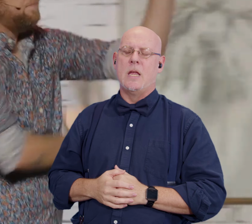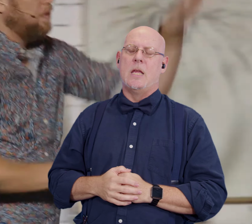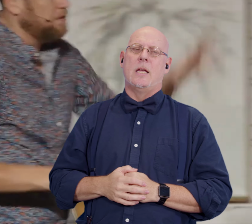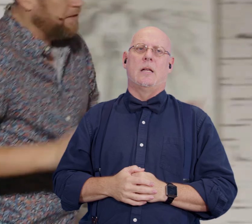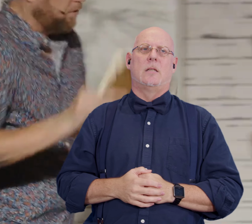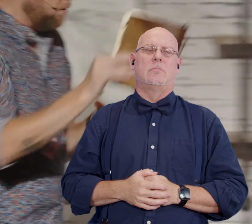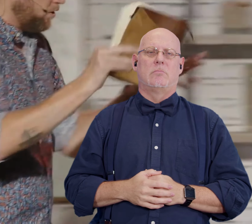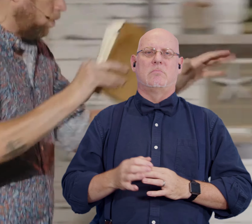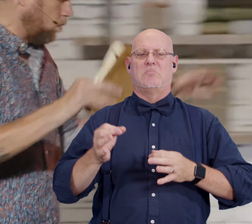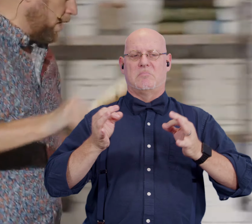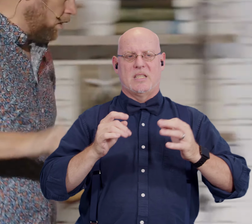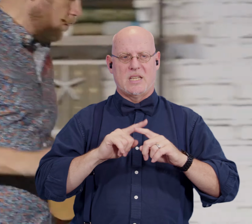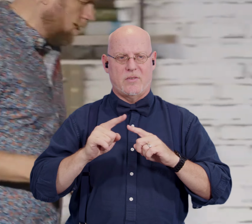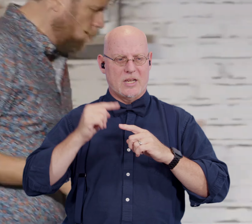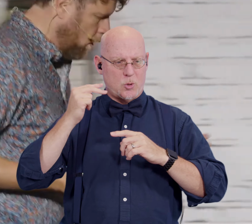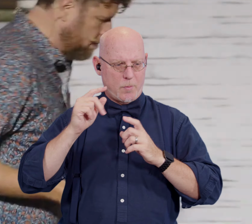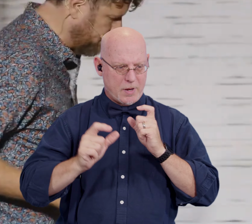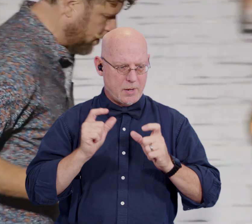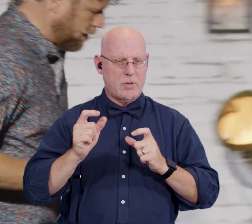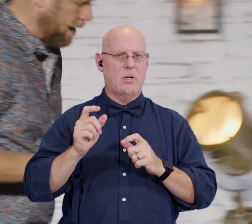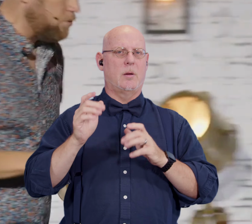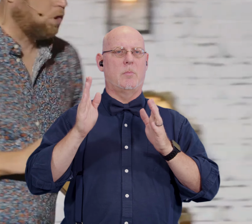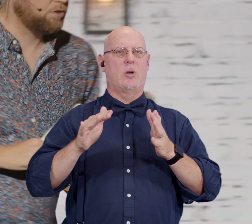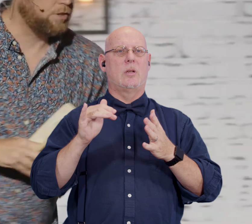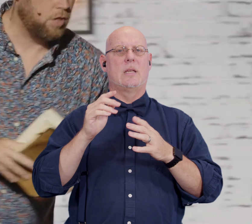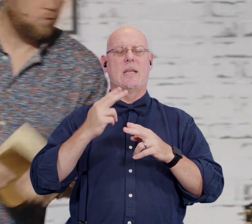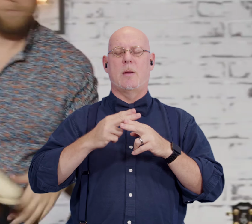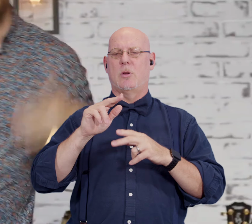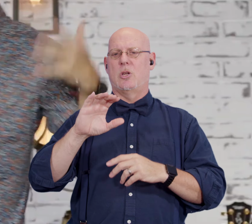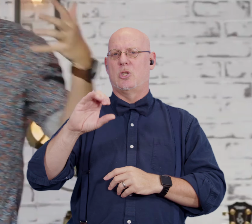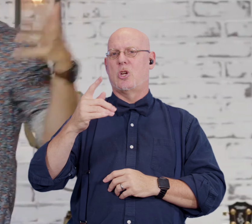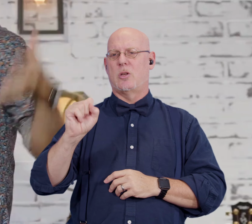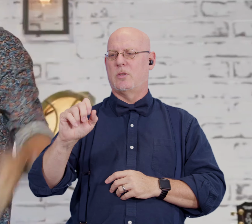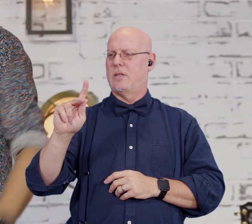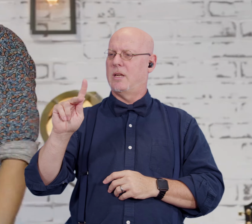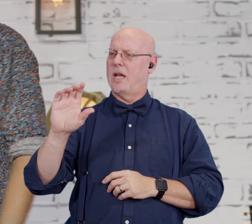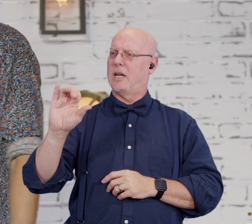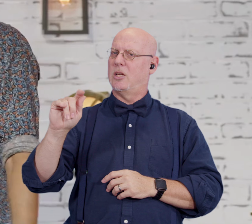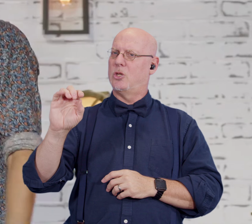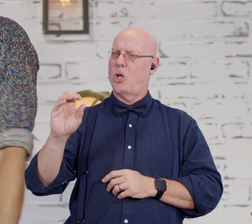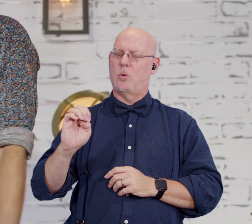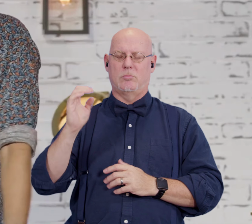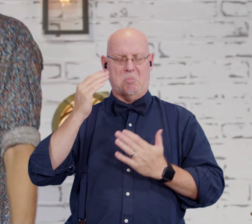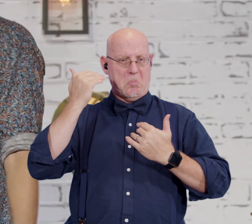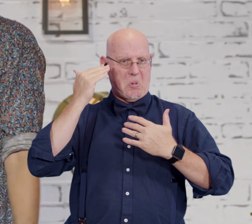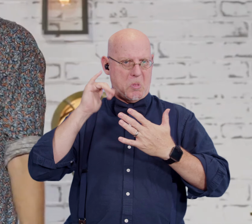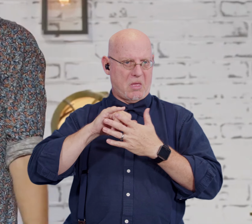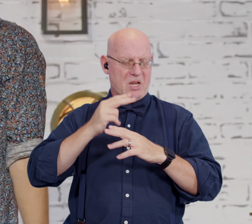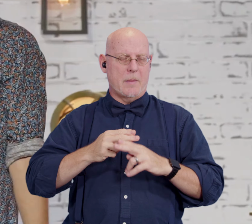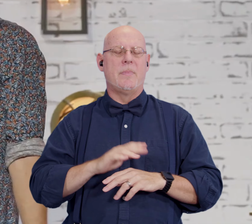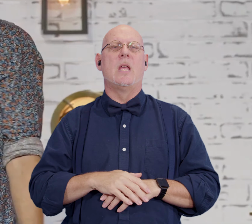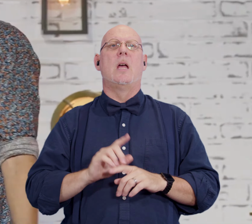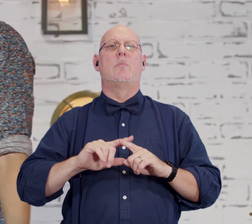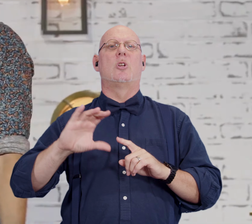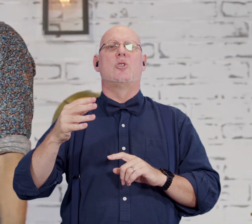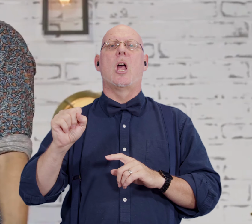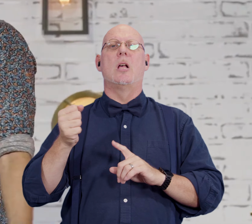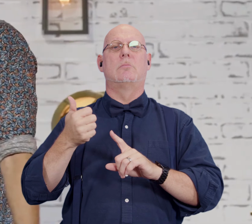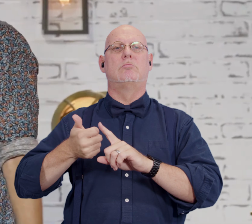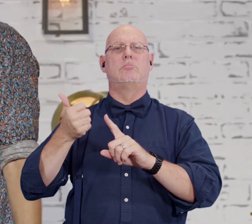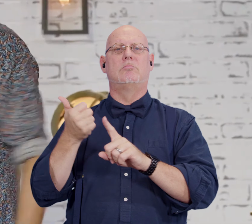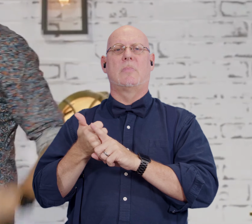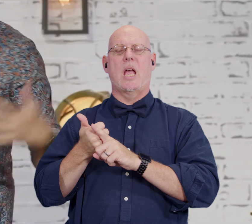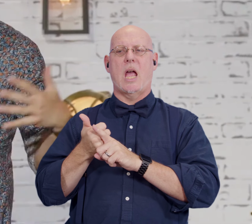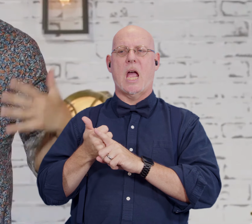sketches out various different historical characters, and one of them is a fellow named Charles Guiteau. You might not be familiar with that name, but Charles Guiteau was an